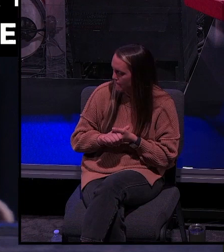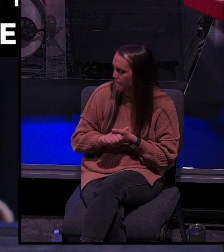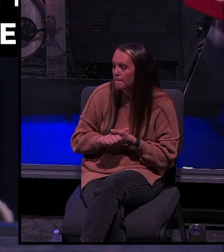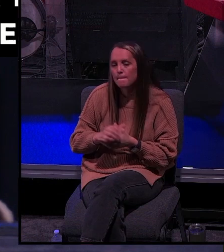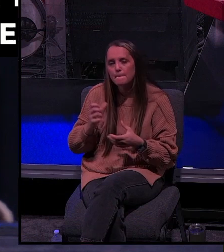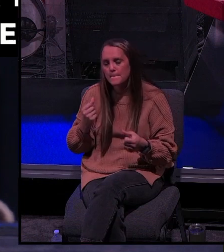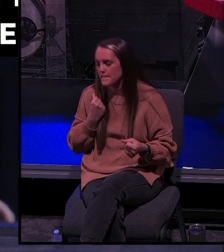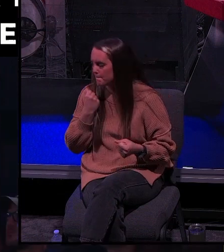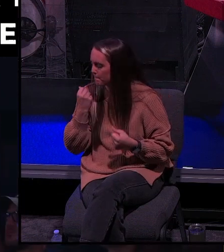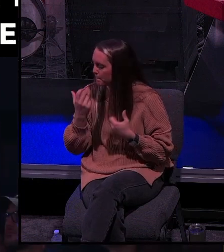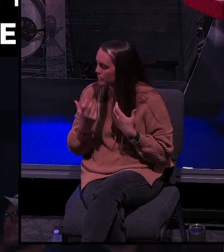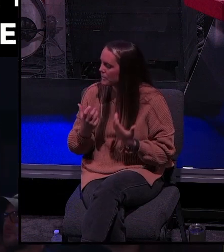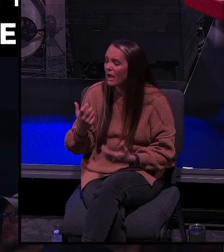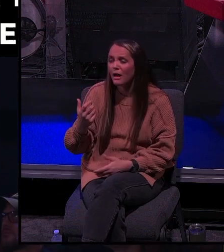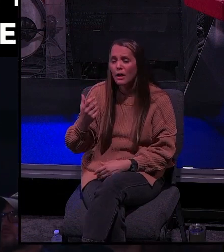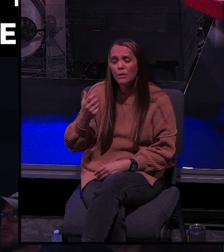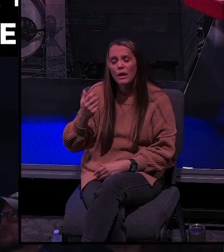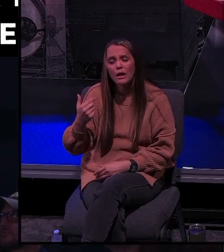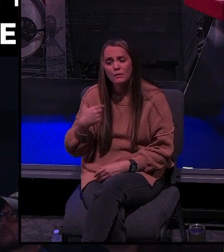sing this to him.